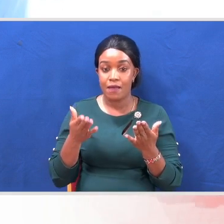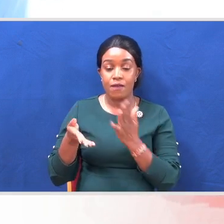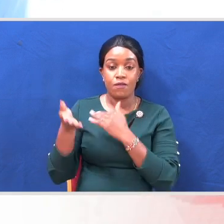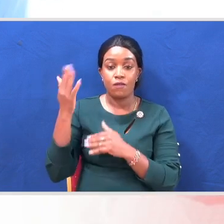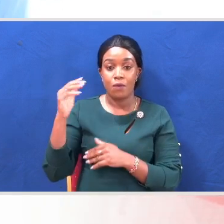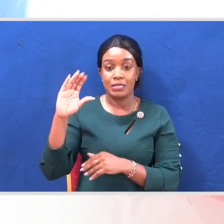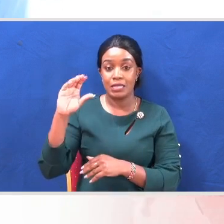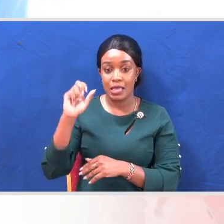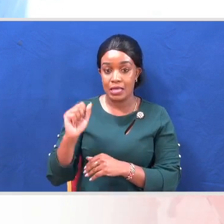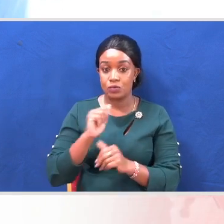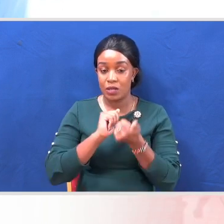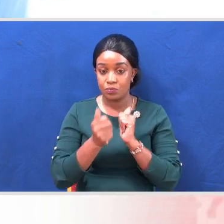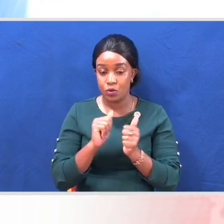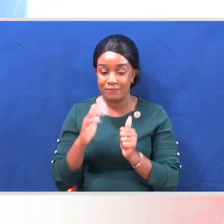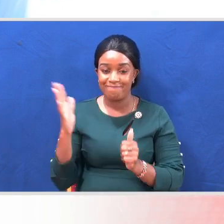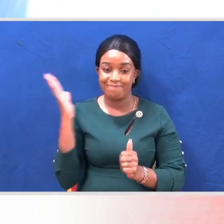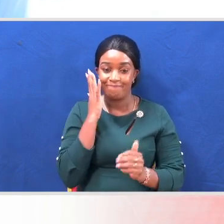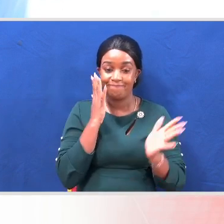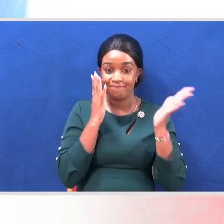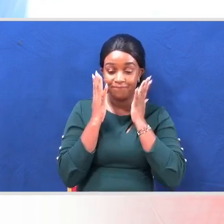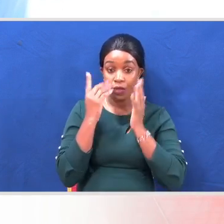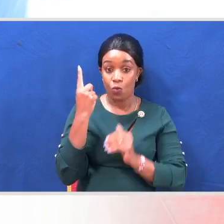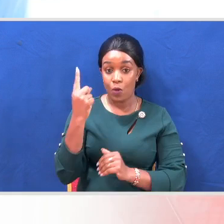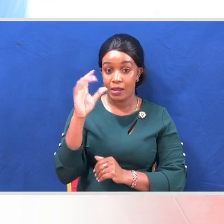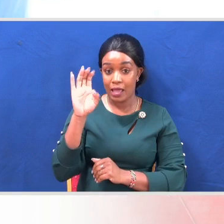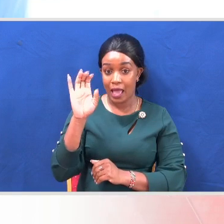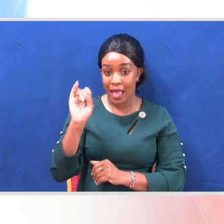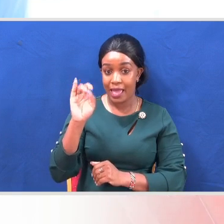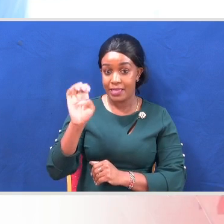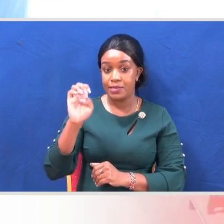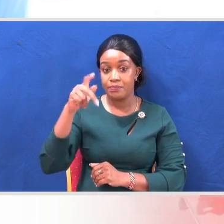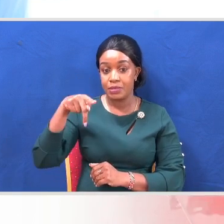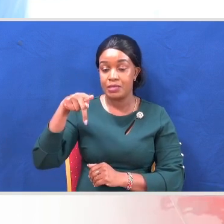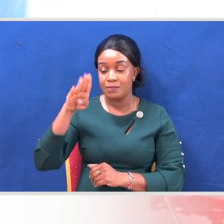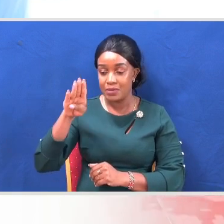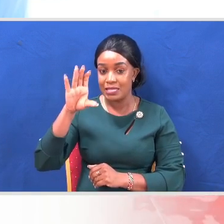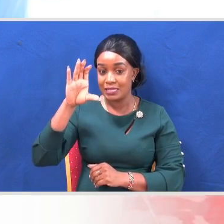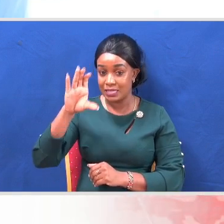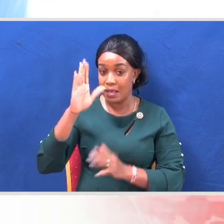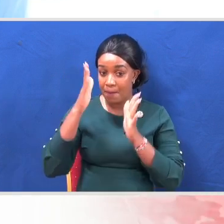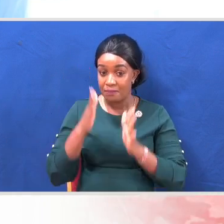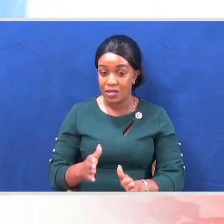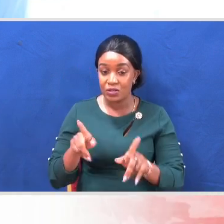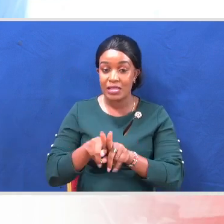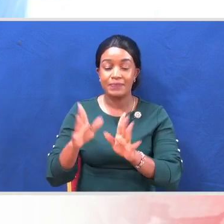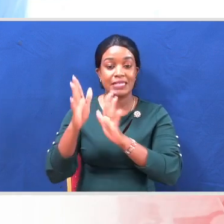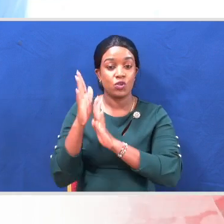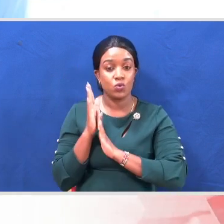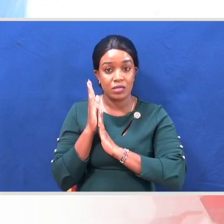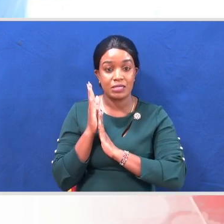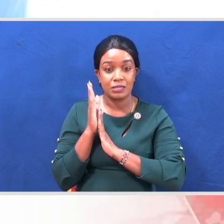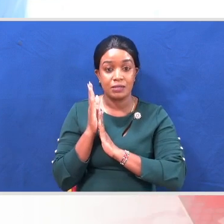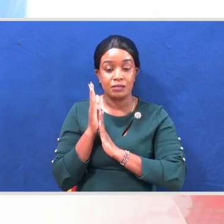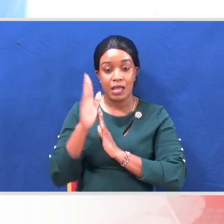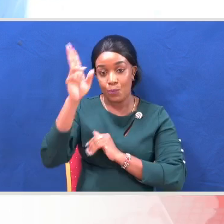Achesa slapped one of the IEBC officials, and actually security officers in this region launched a manhunt